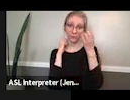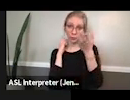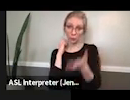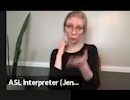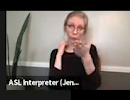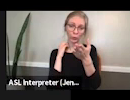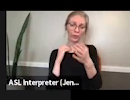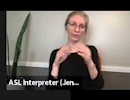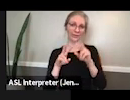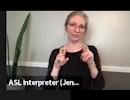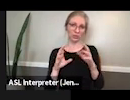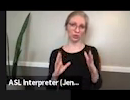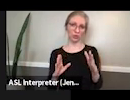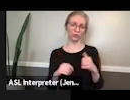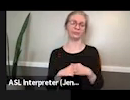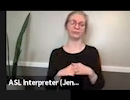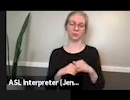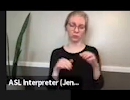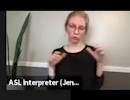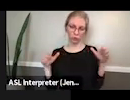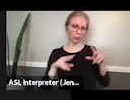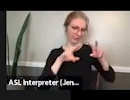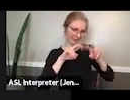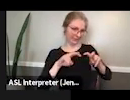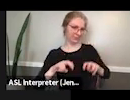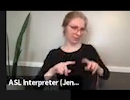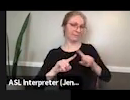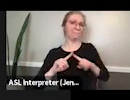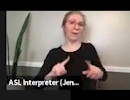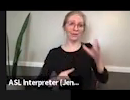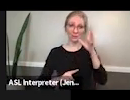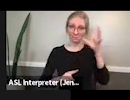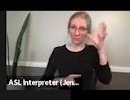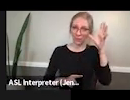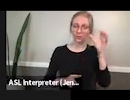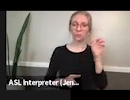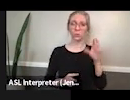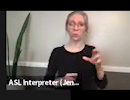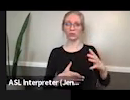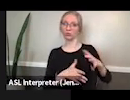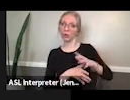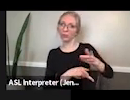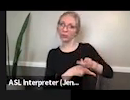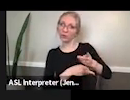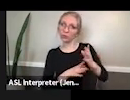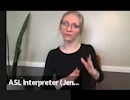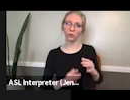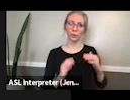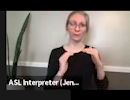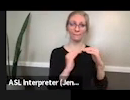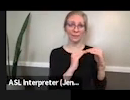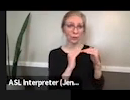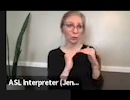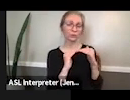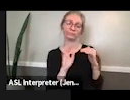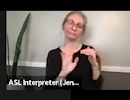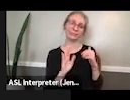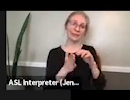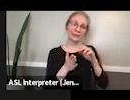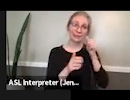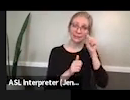the assessment, but you have the parents or the primary caregivers or the peers or, the